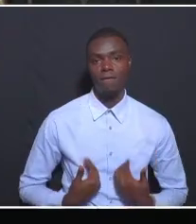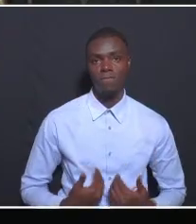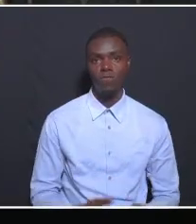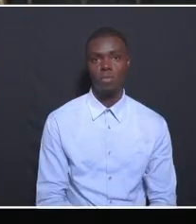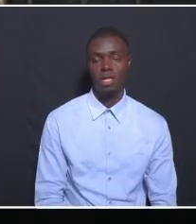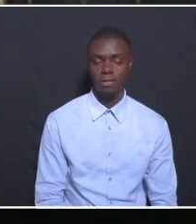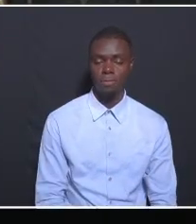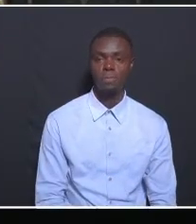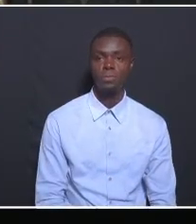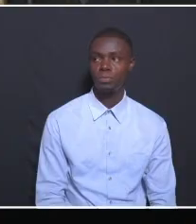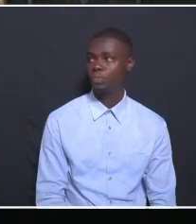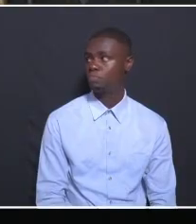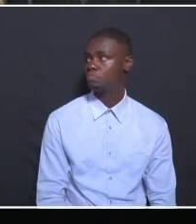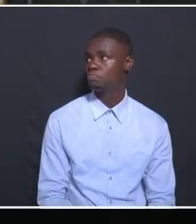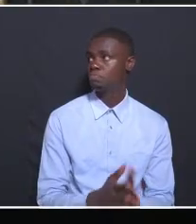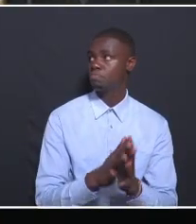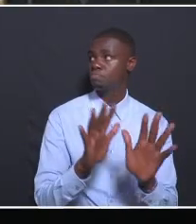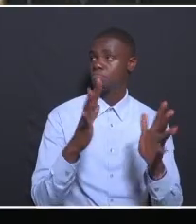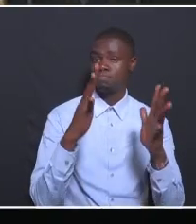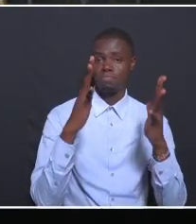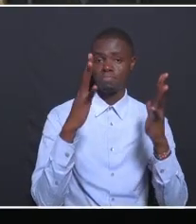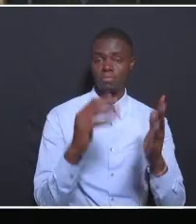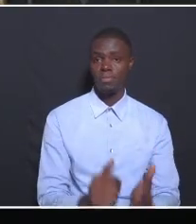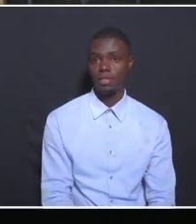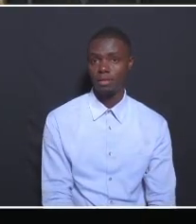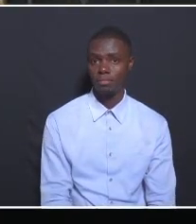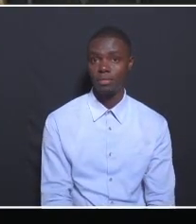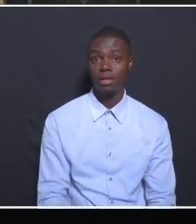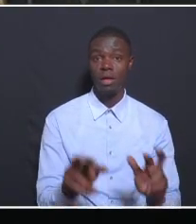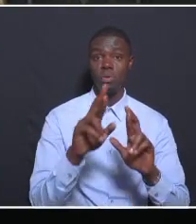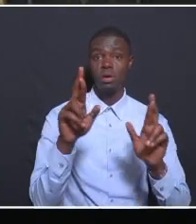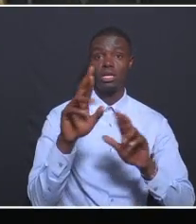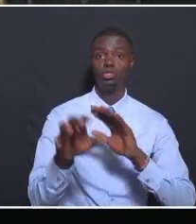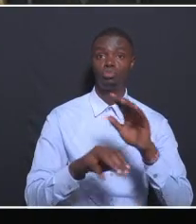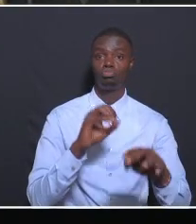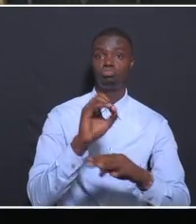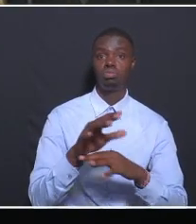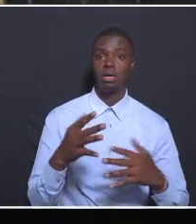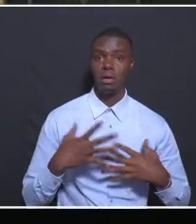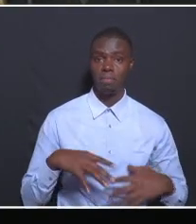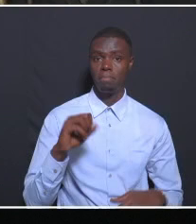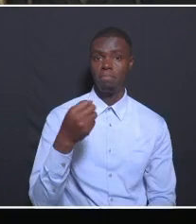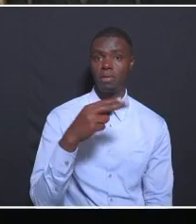that's great. Thank you. All right, are we ready to play The People Shall?